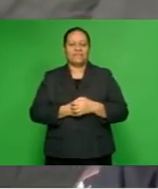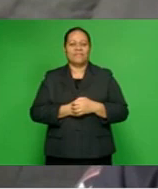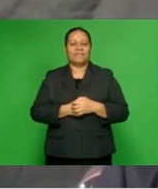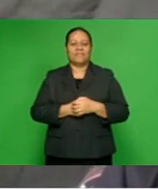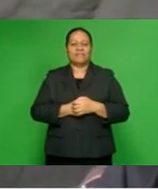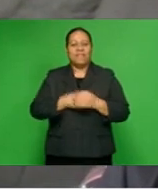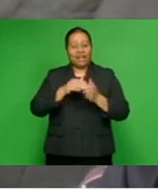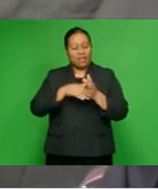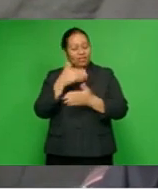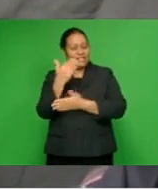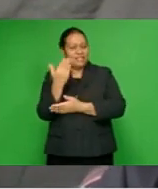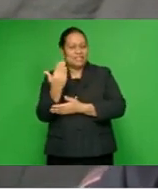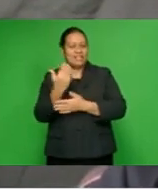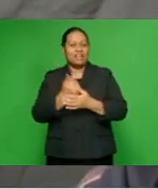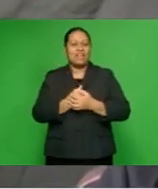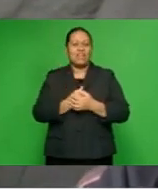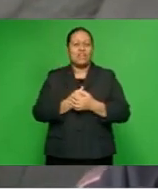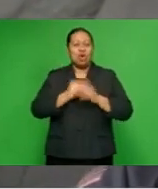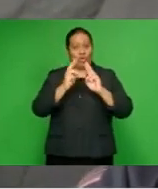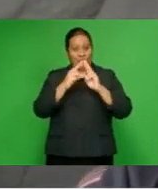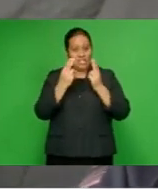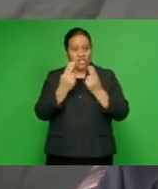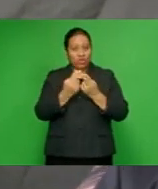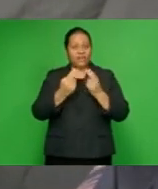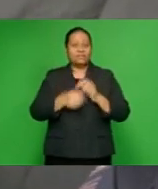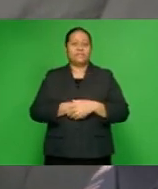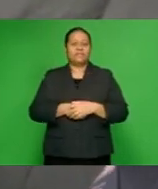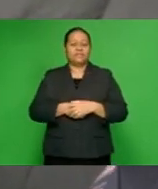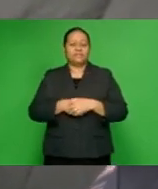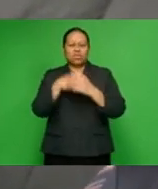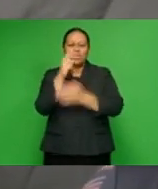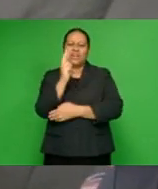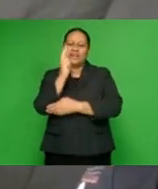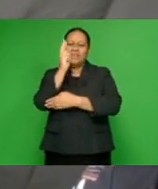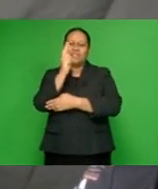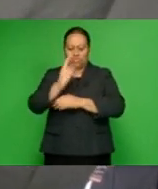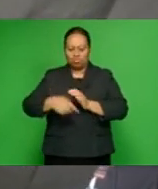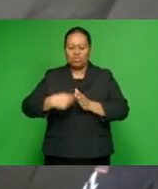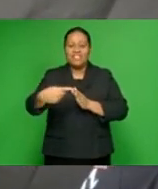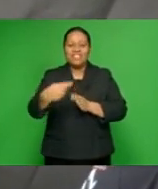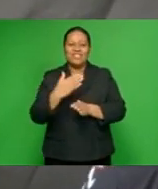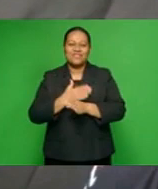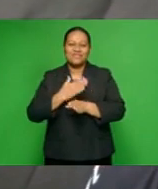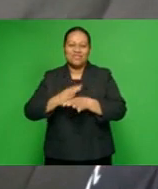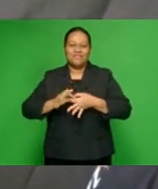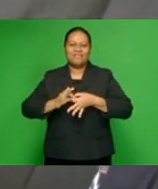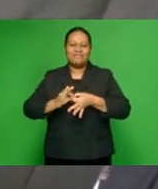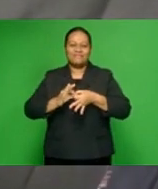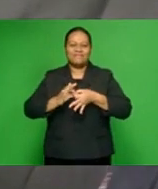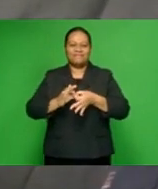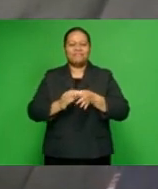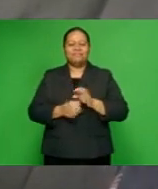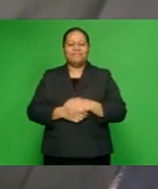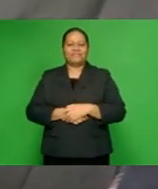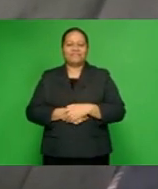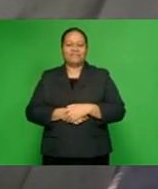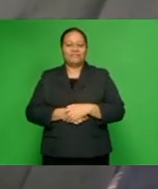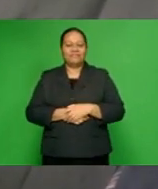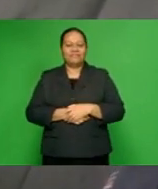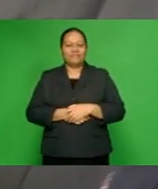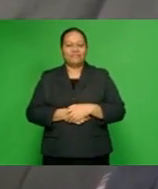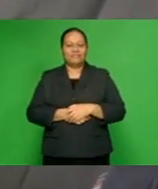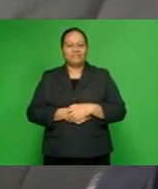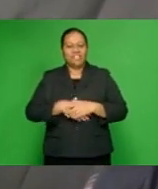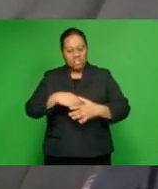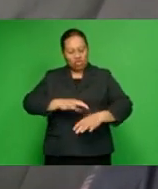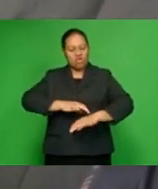rely on union representatives to continue the good work in the unions, while we put our